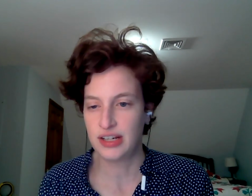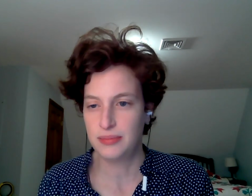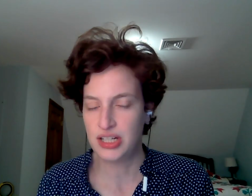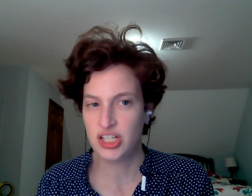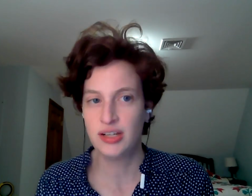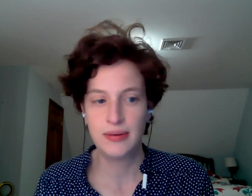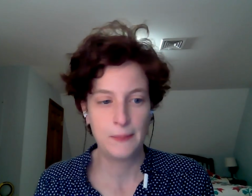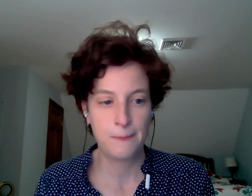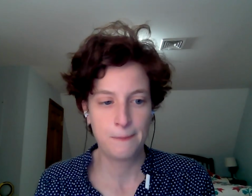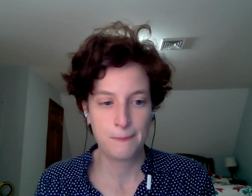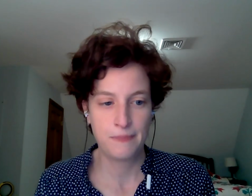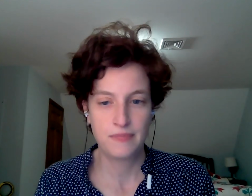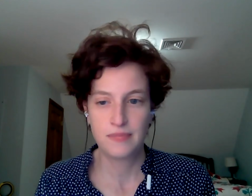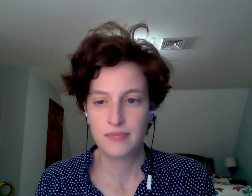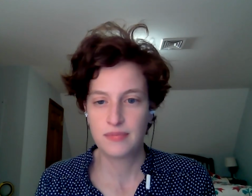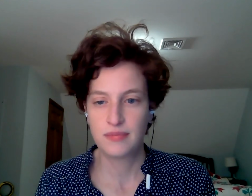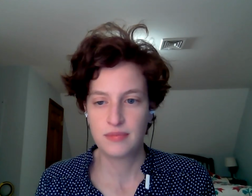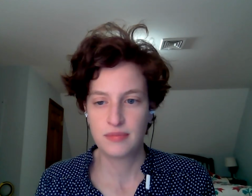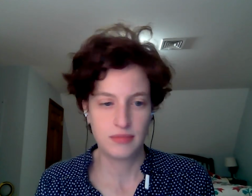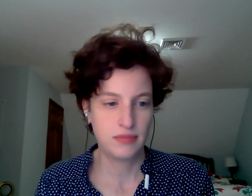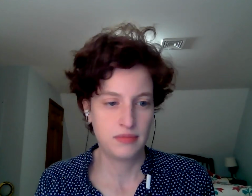on the second mention.